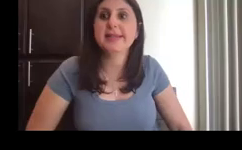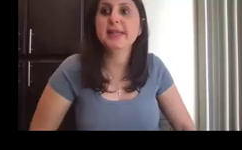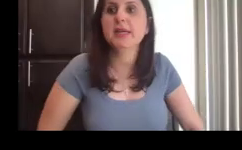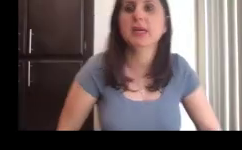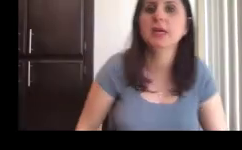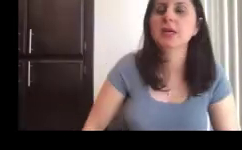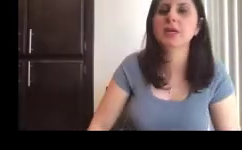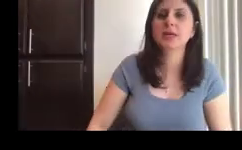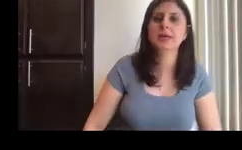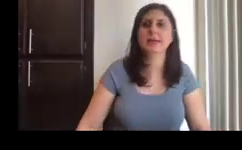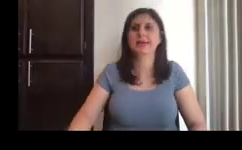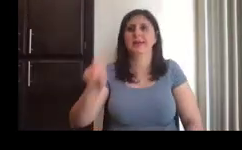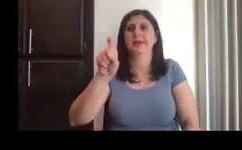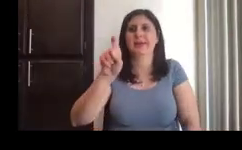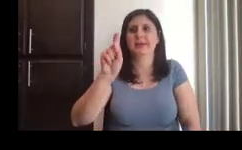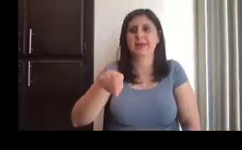Need,